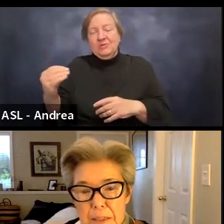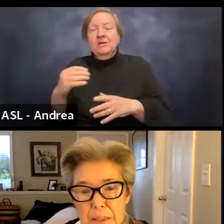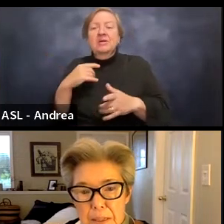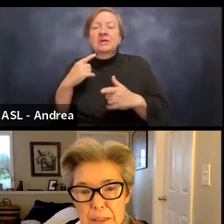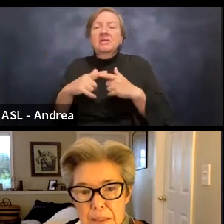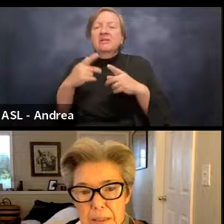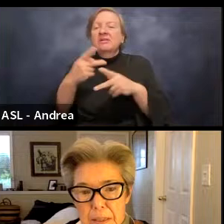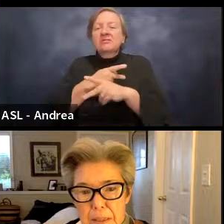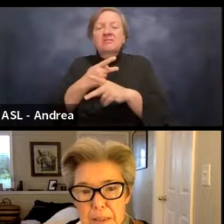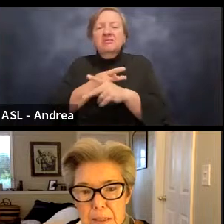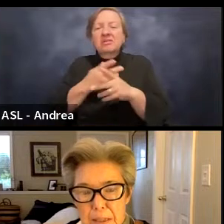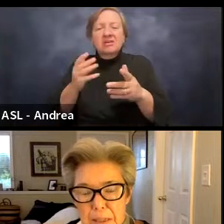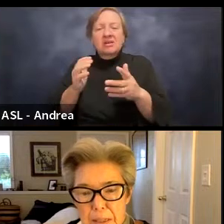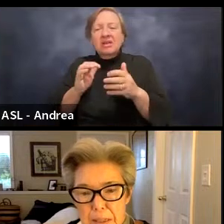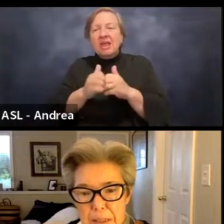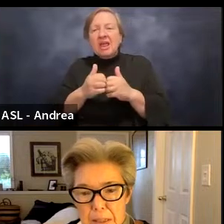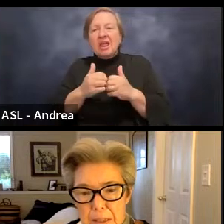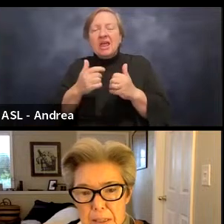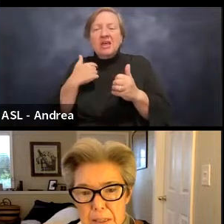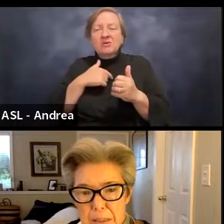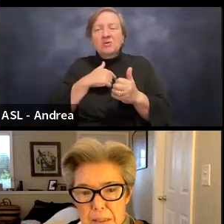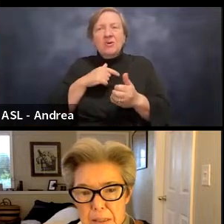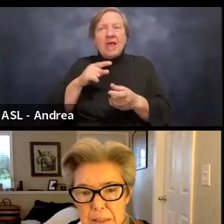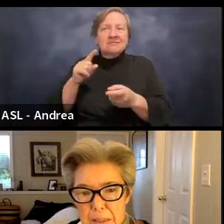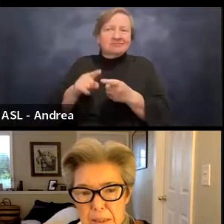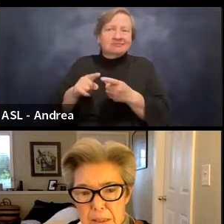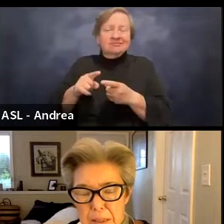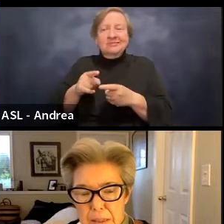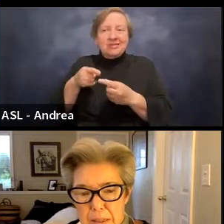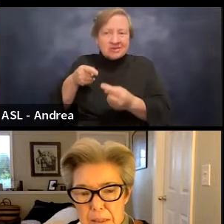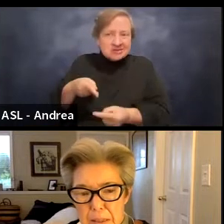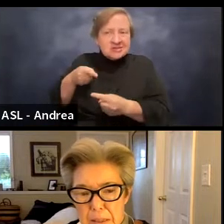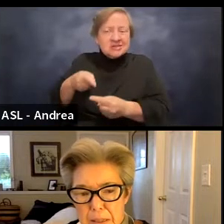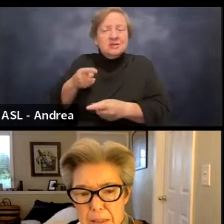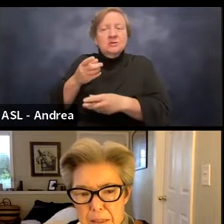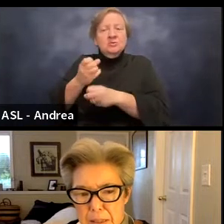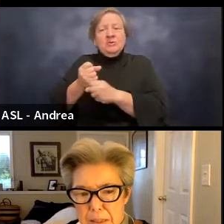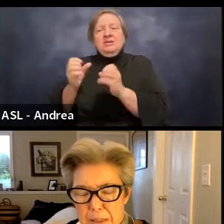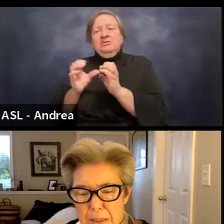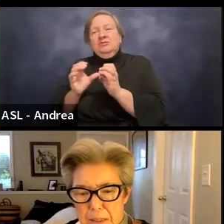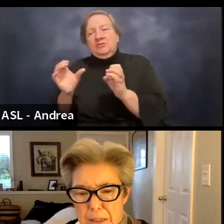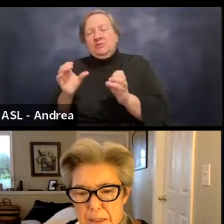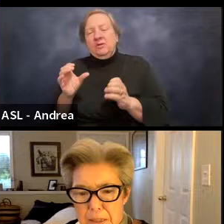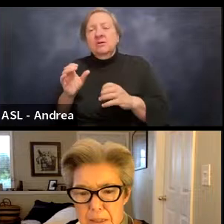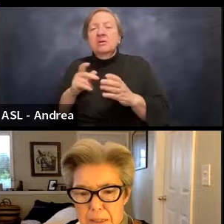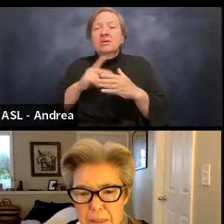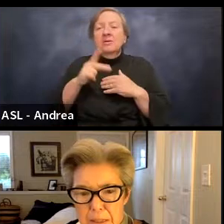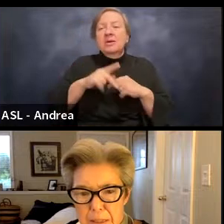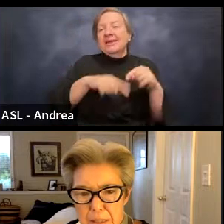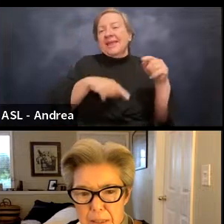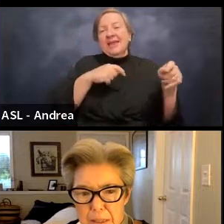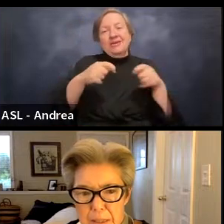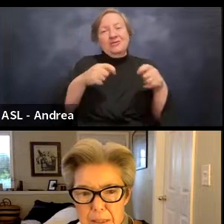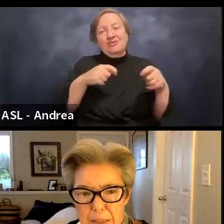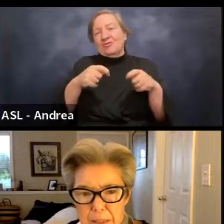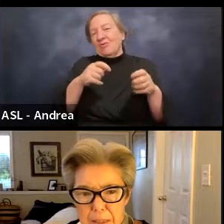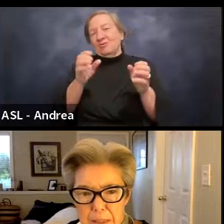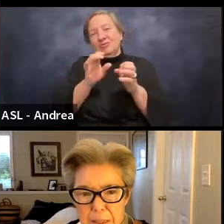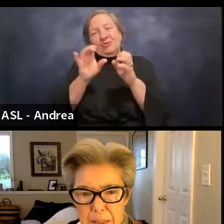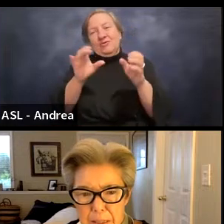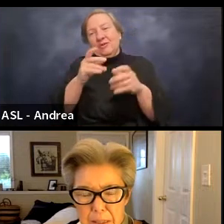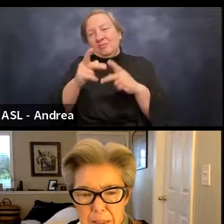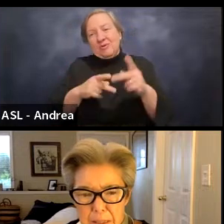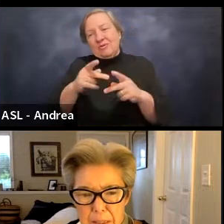we cut the red tape of firms who want to get certified. The challenge is the program doesn't control the certification process.